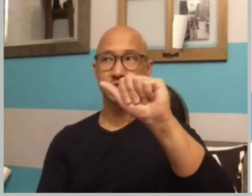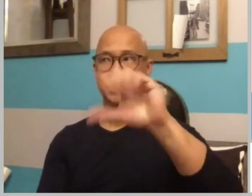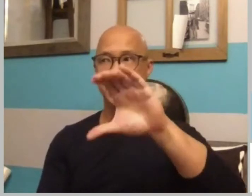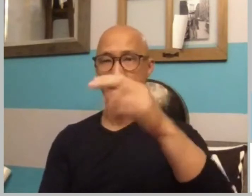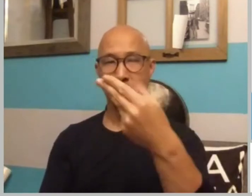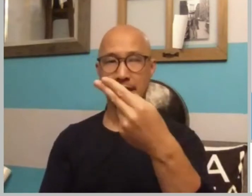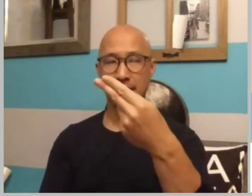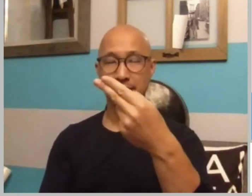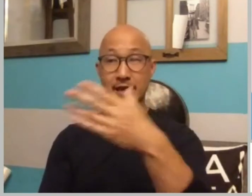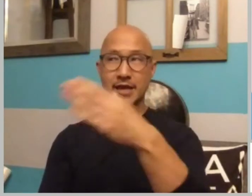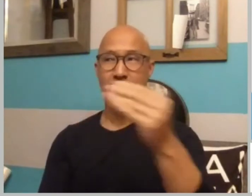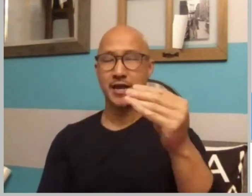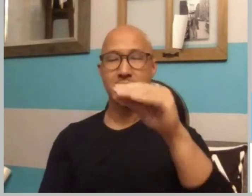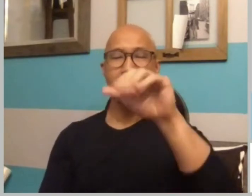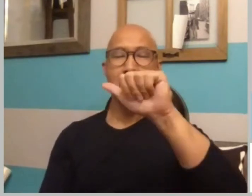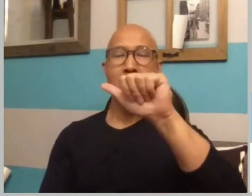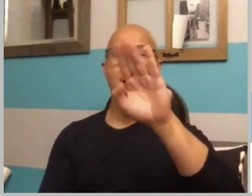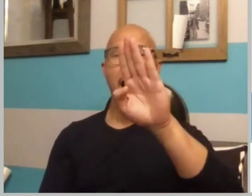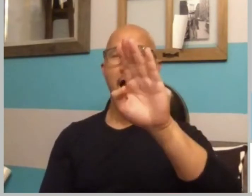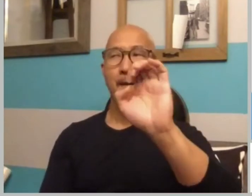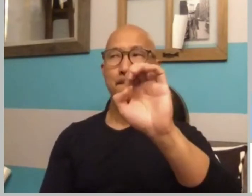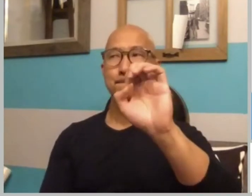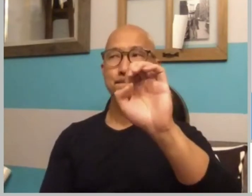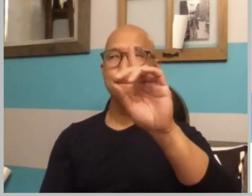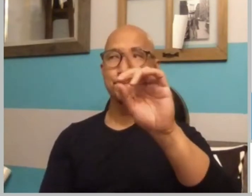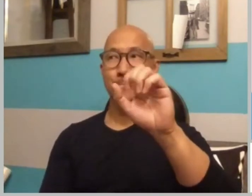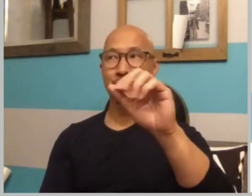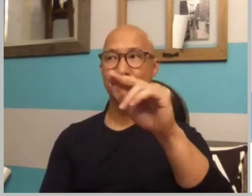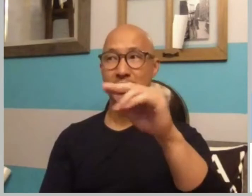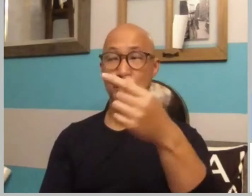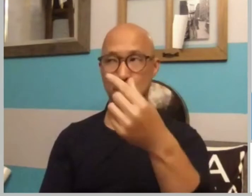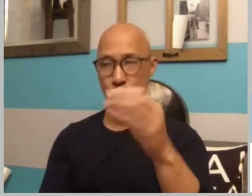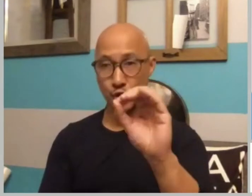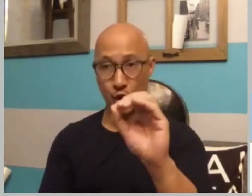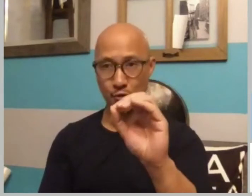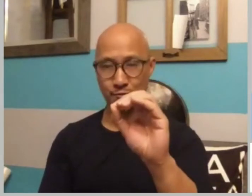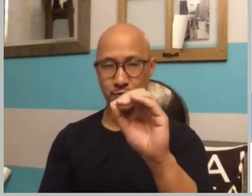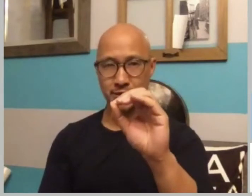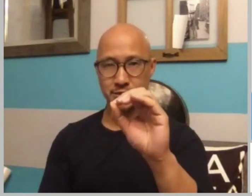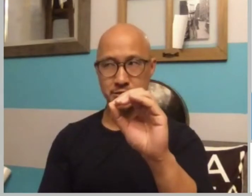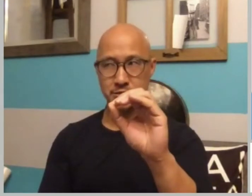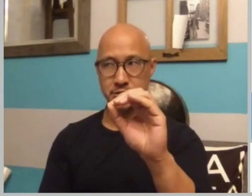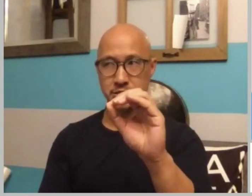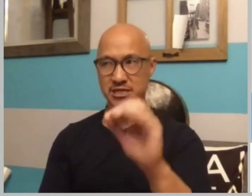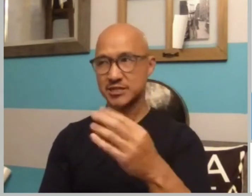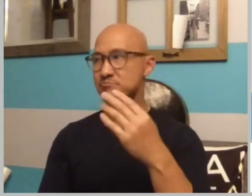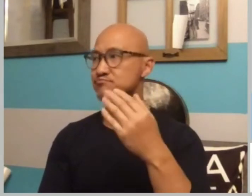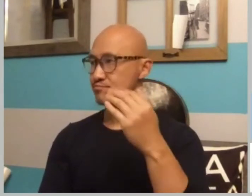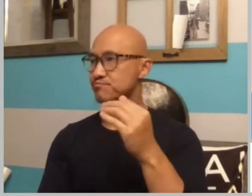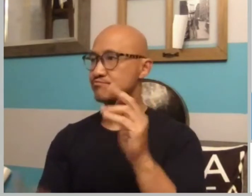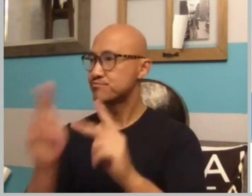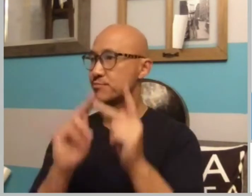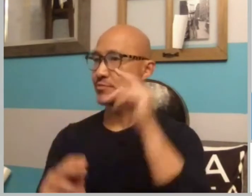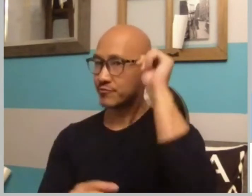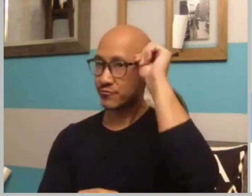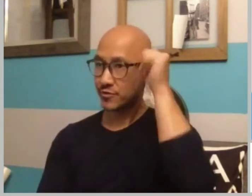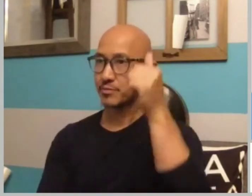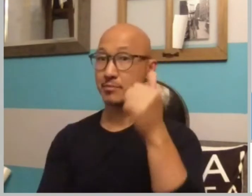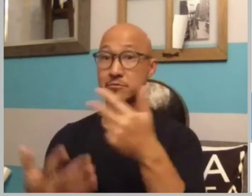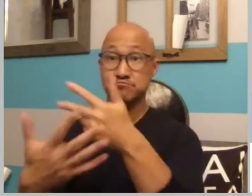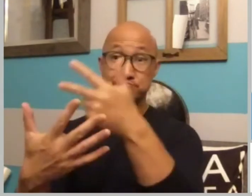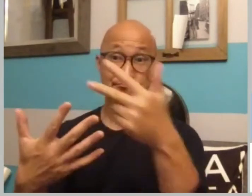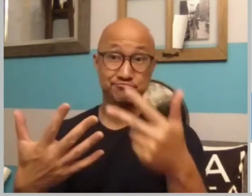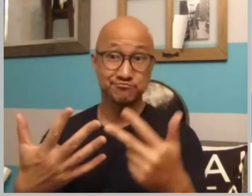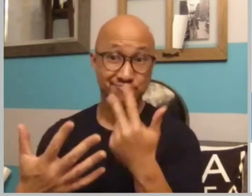forget how many, almost 40 points or so, right? It was a moment that he, went through that adversity and he shined. And how